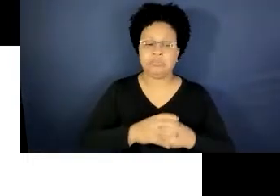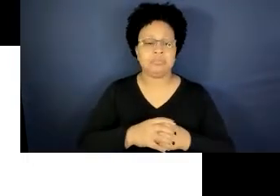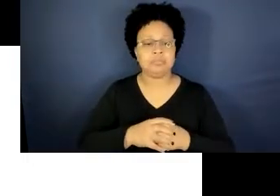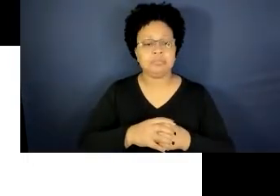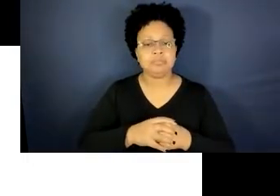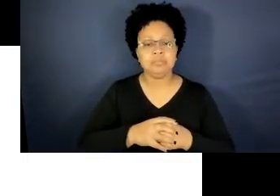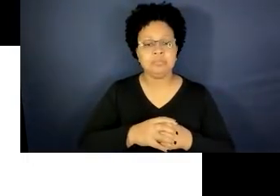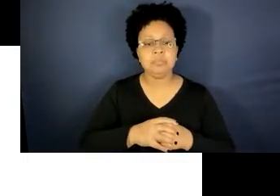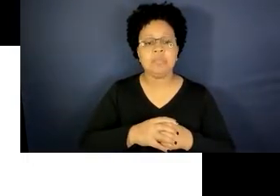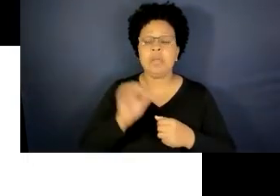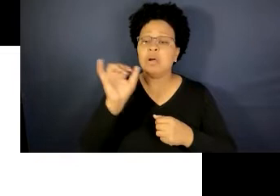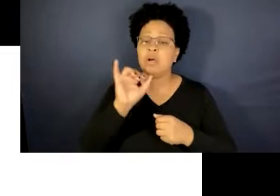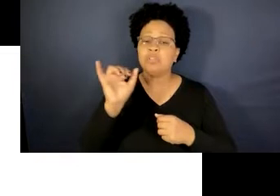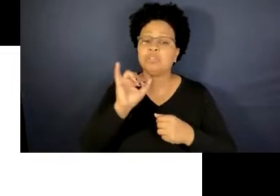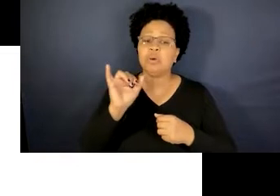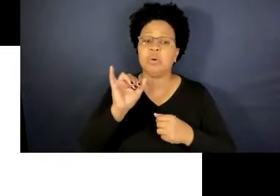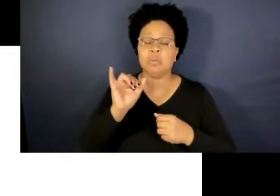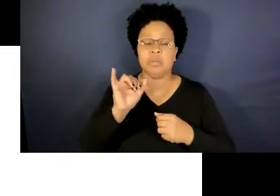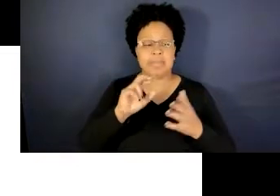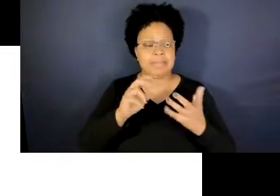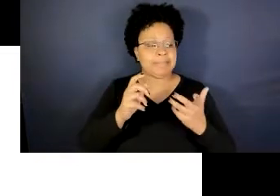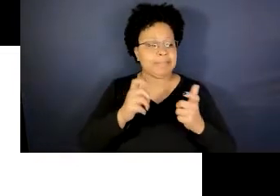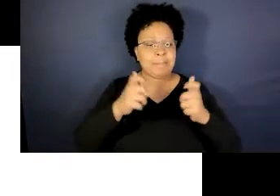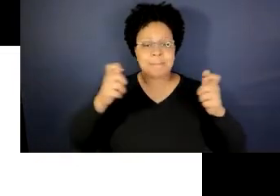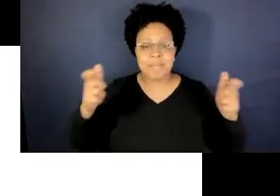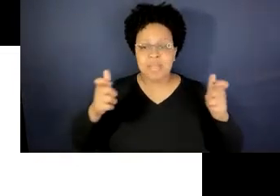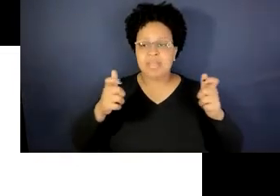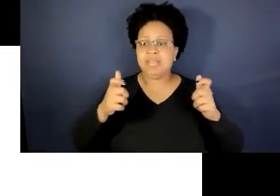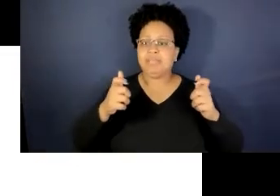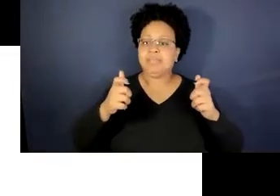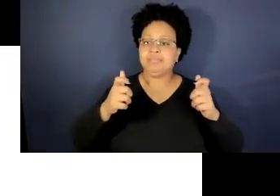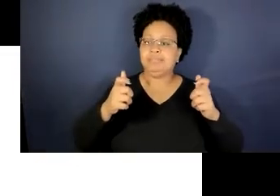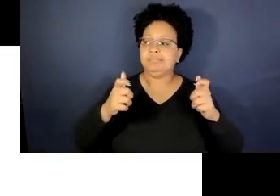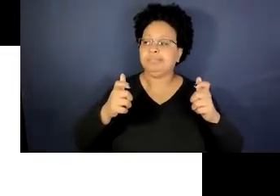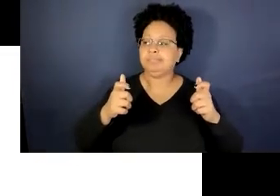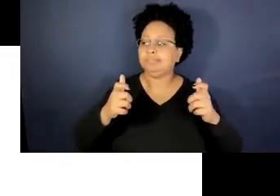even significant sources of stress. So when we got family issues,